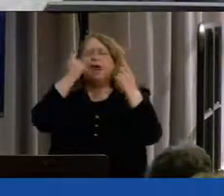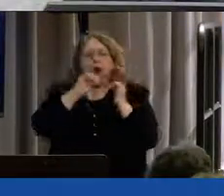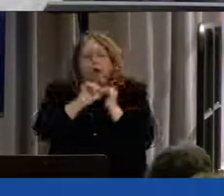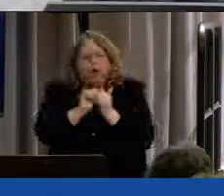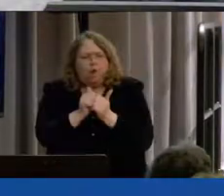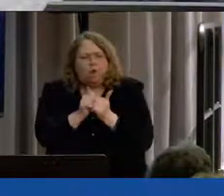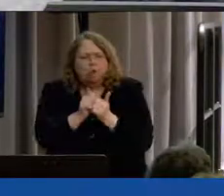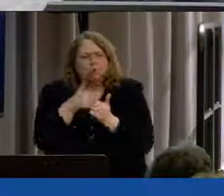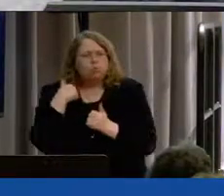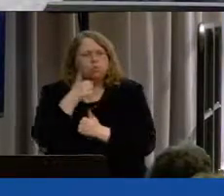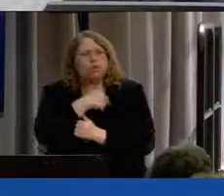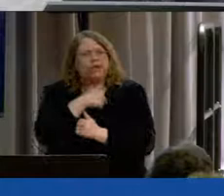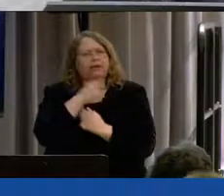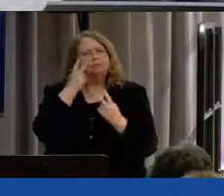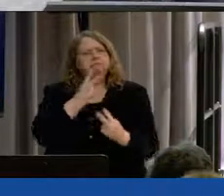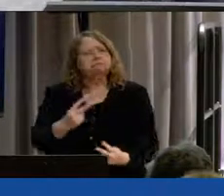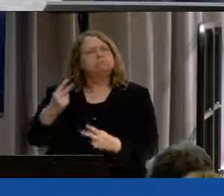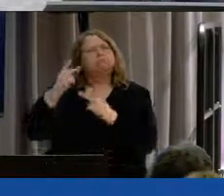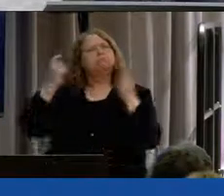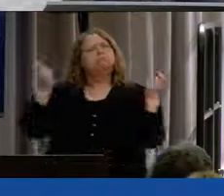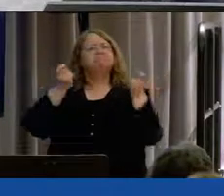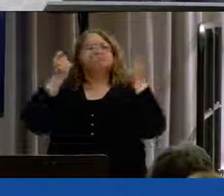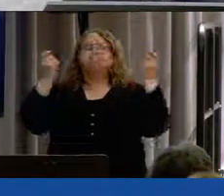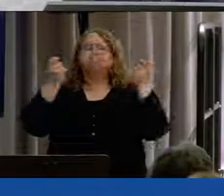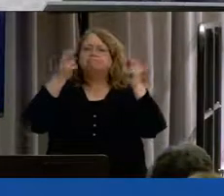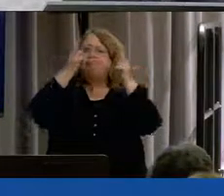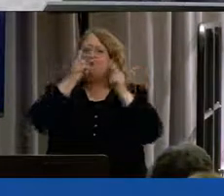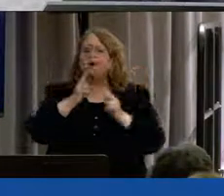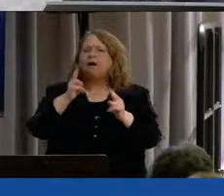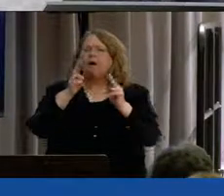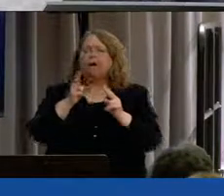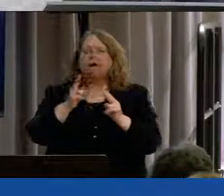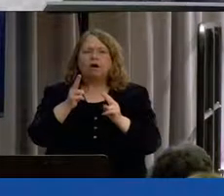we commemorate and how we honor